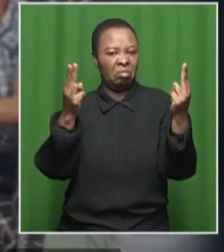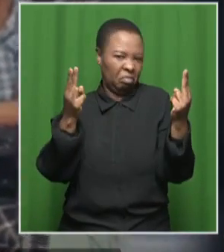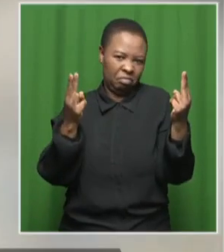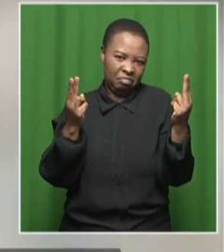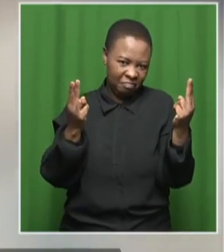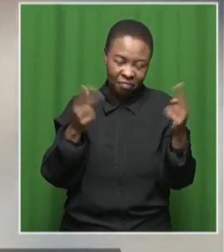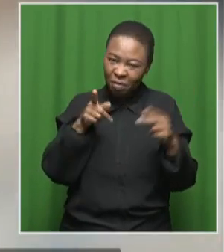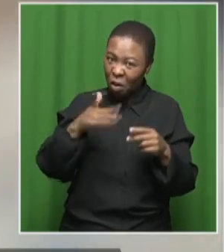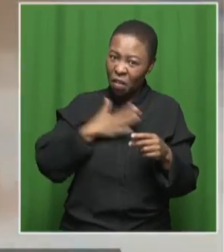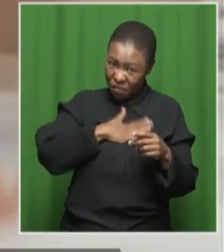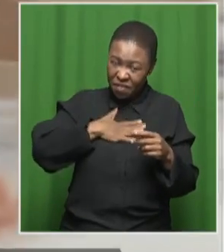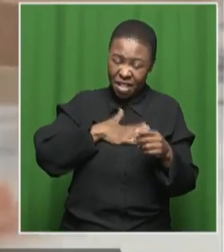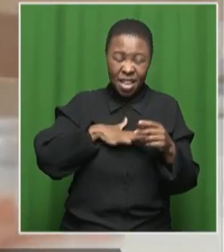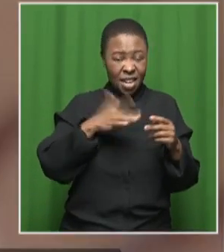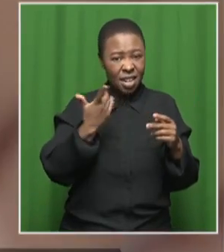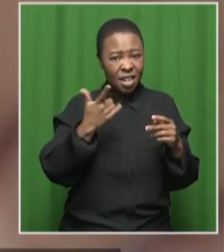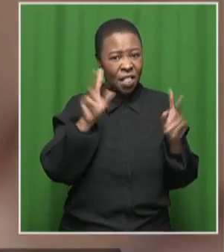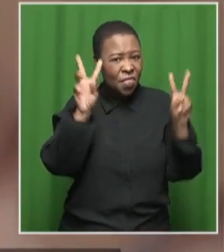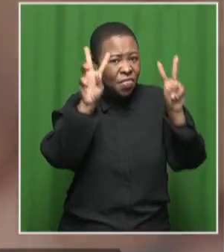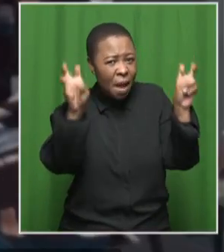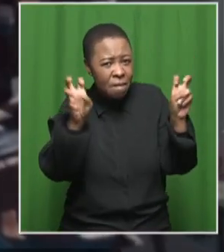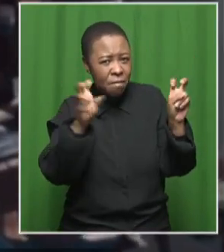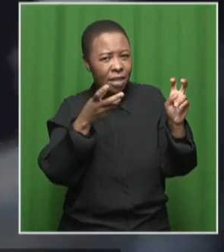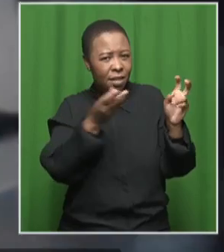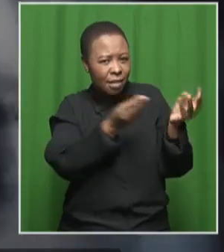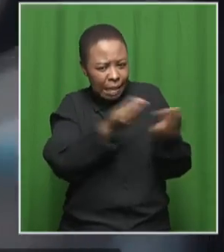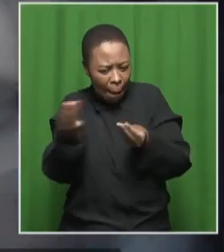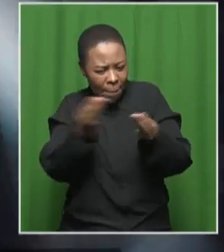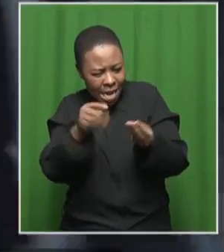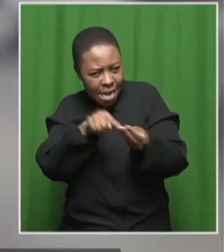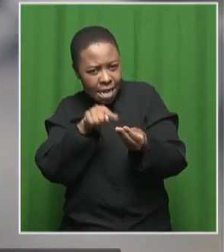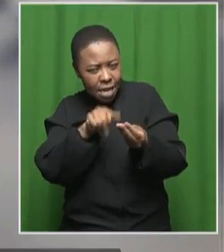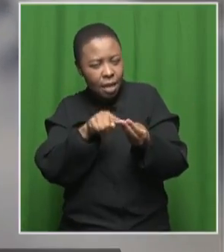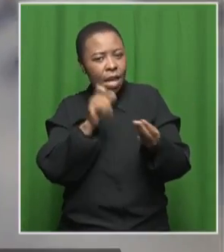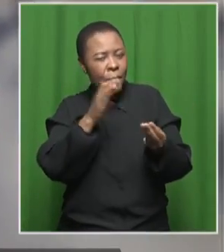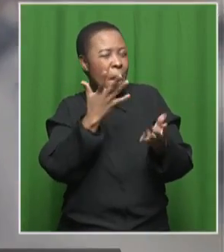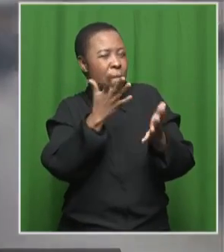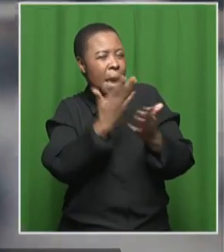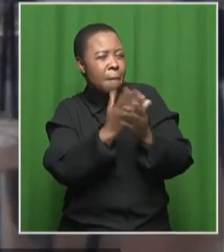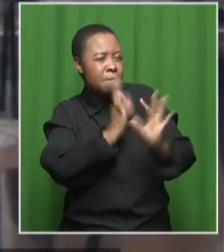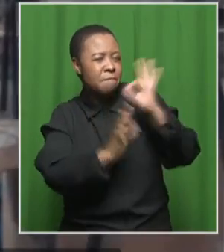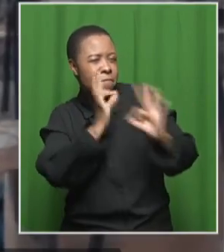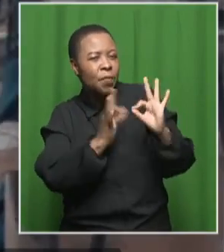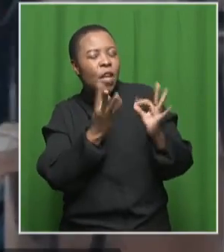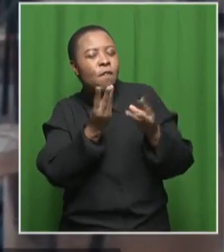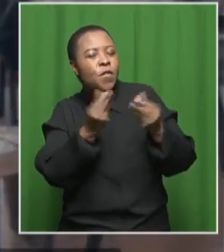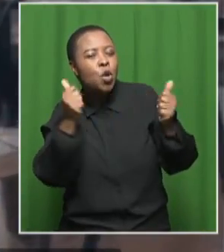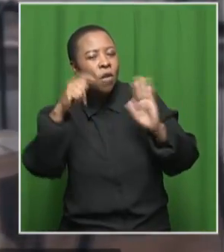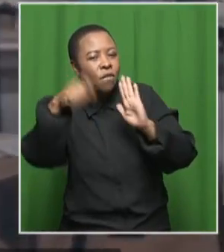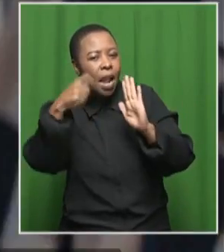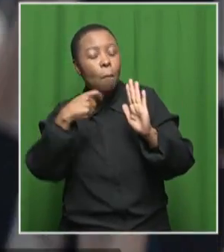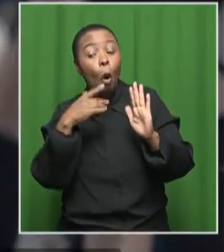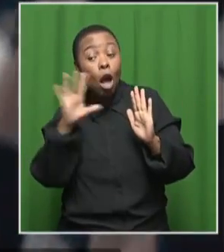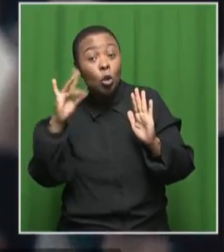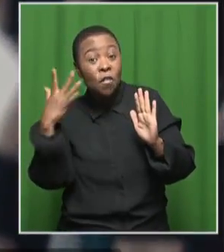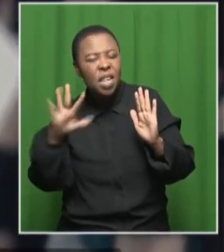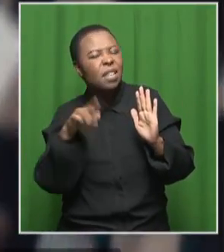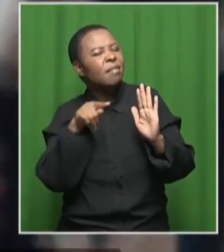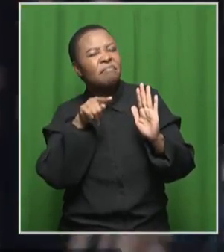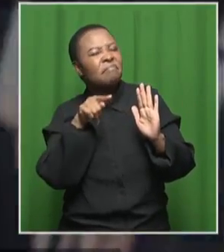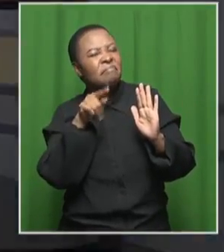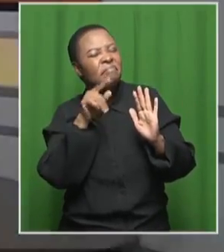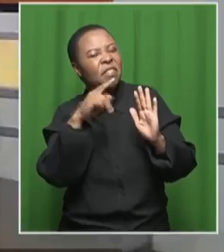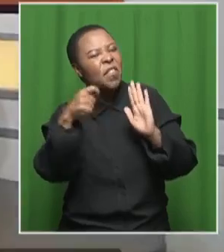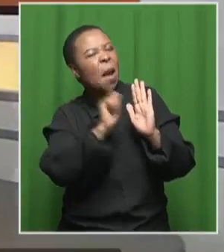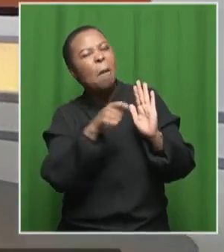that in what they're submitting, the themes that you're, if perhaps you want to elaborate, or maybe a few of them that have been chosen? Okay,